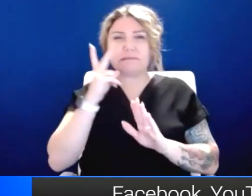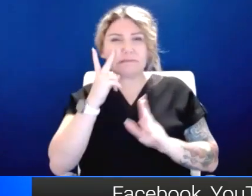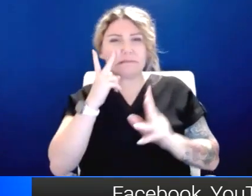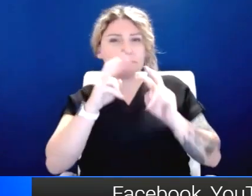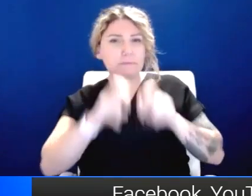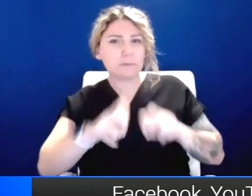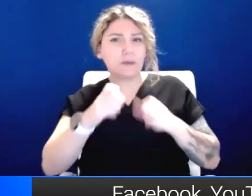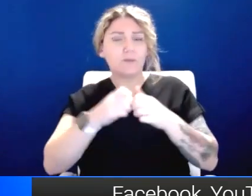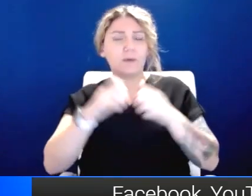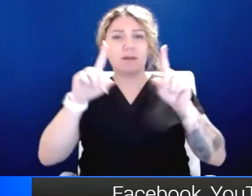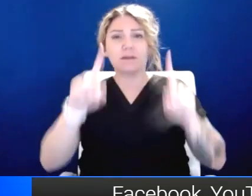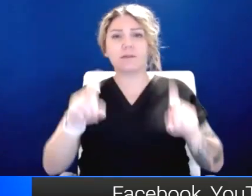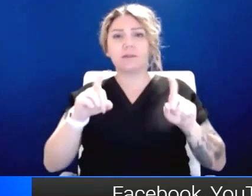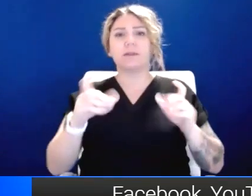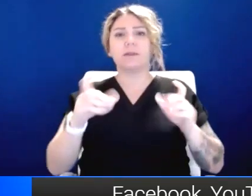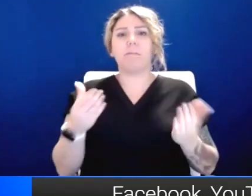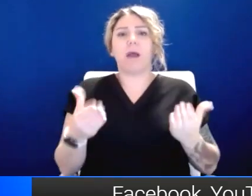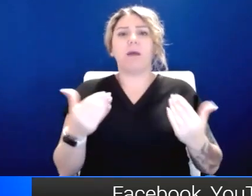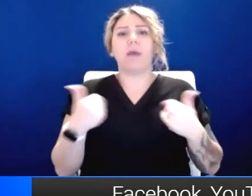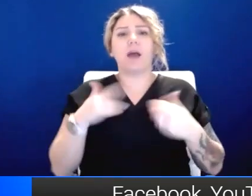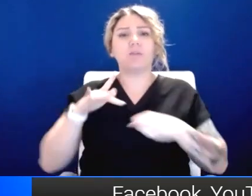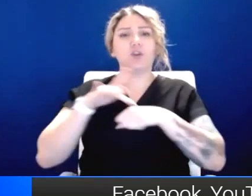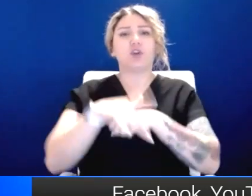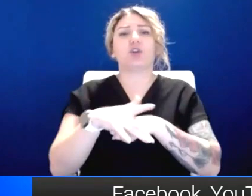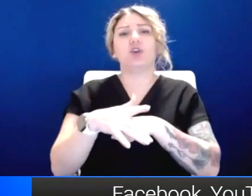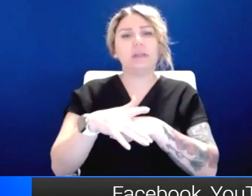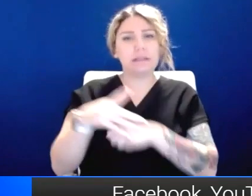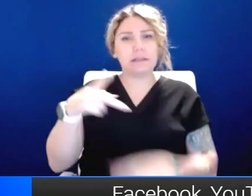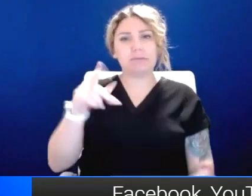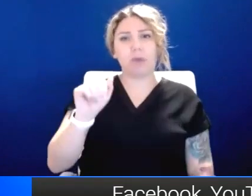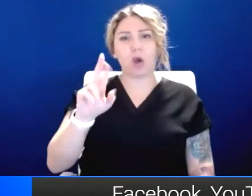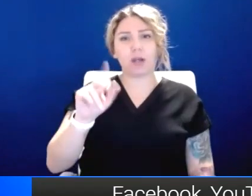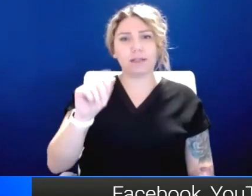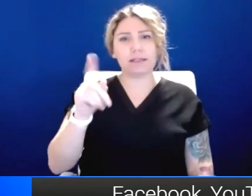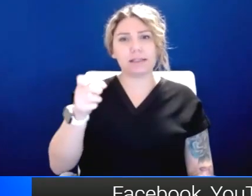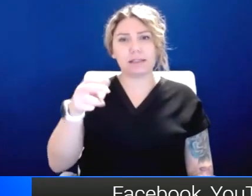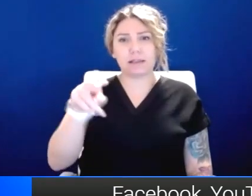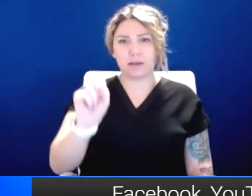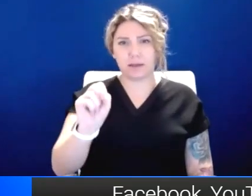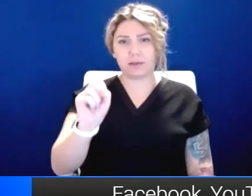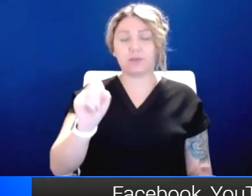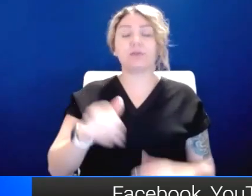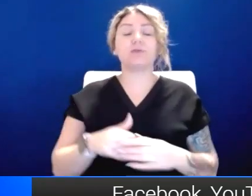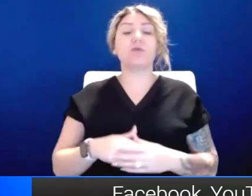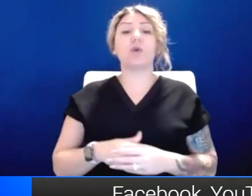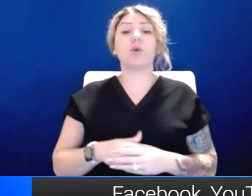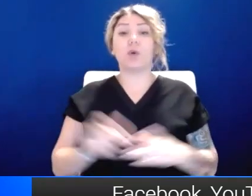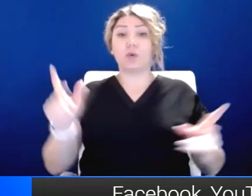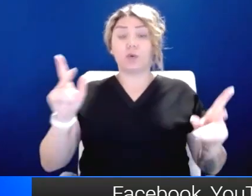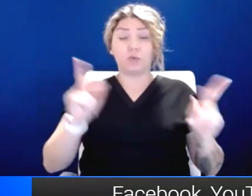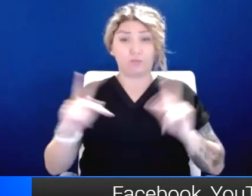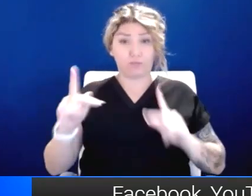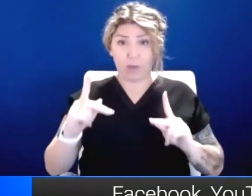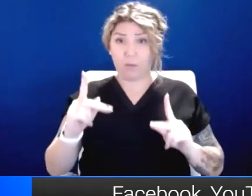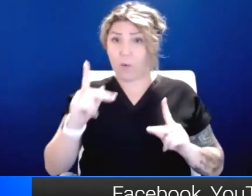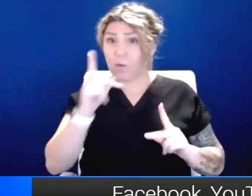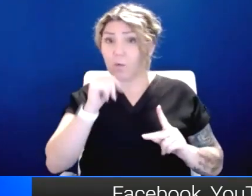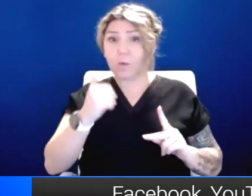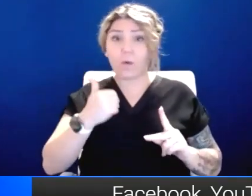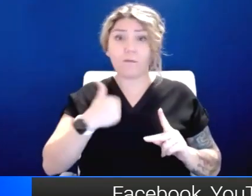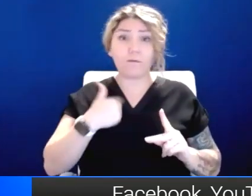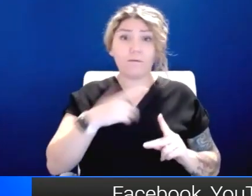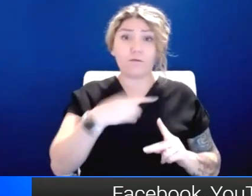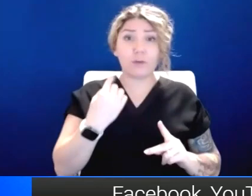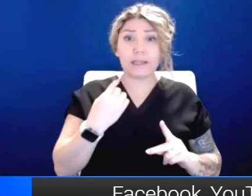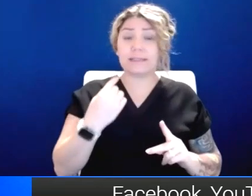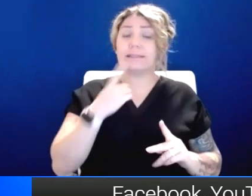indeed may have early Parkinson's disease. So what happens is patients who are at risk. So who is at risk? Patients who have a family history